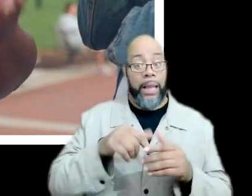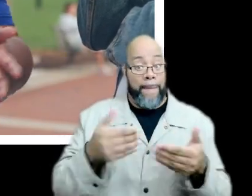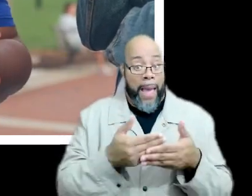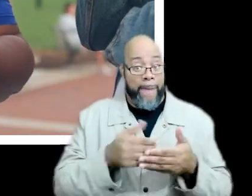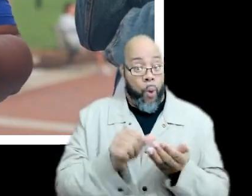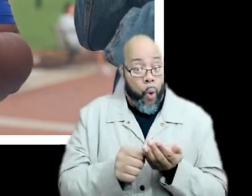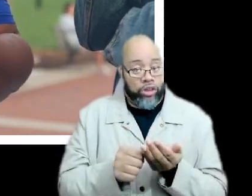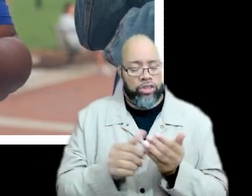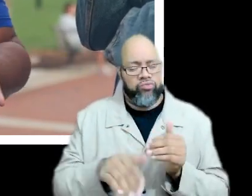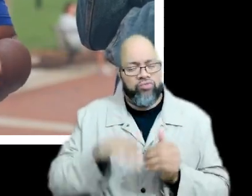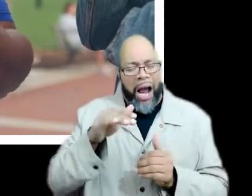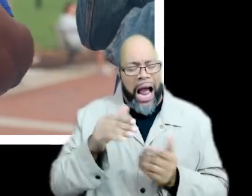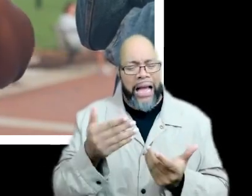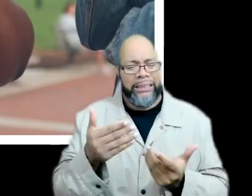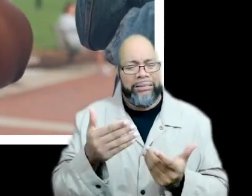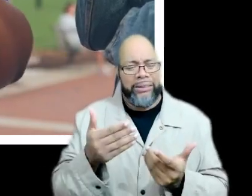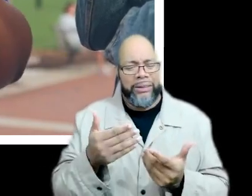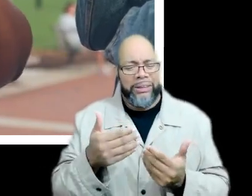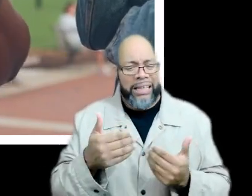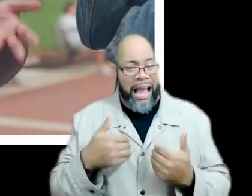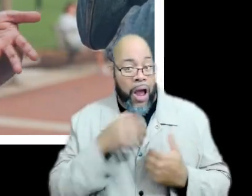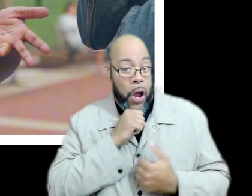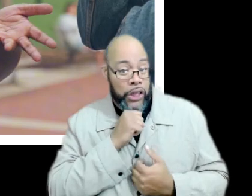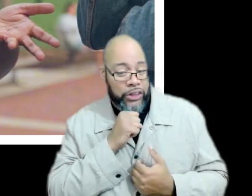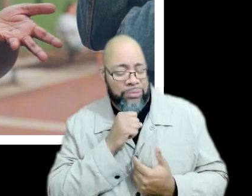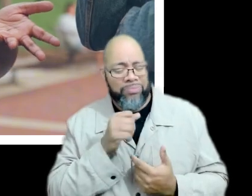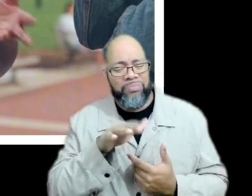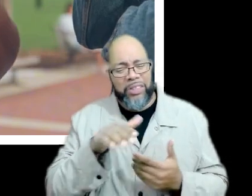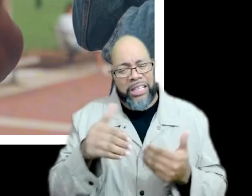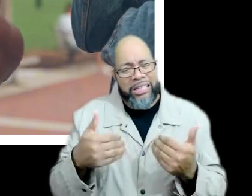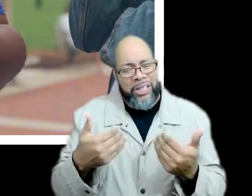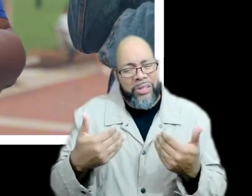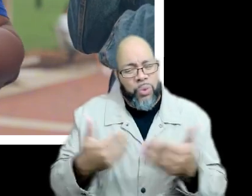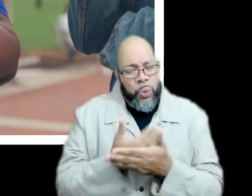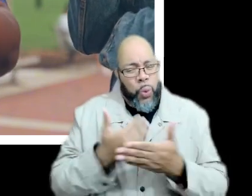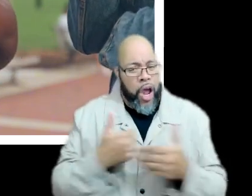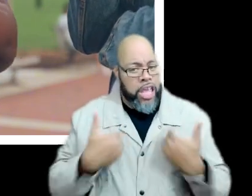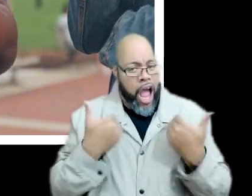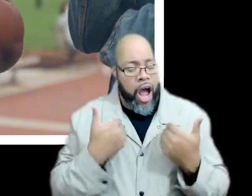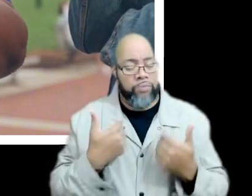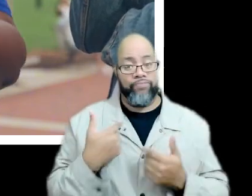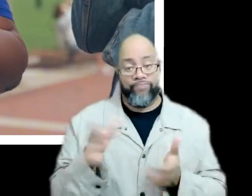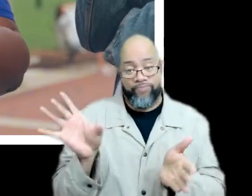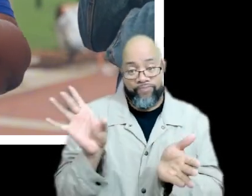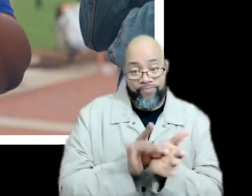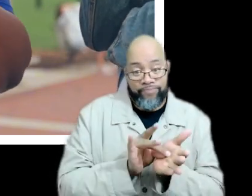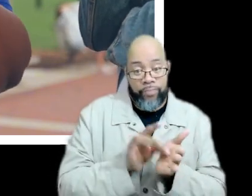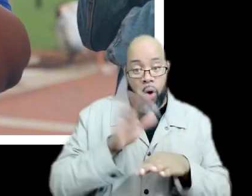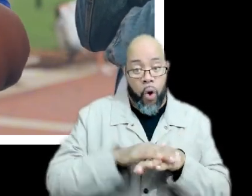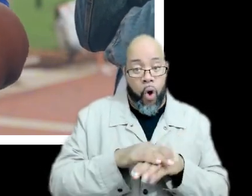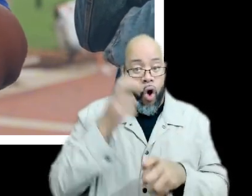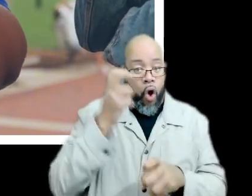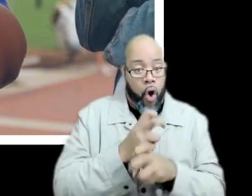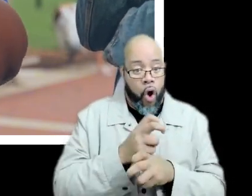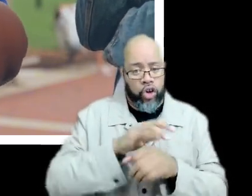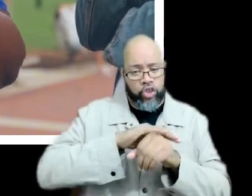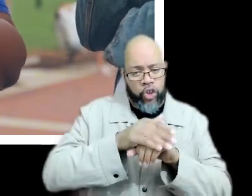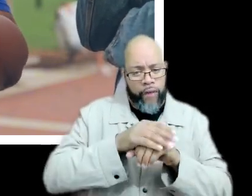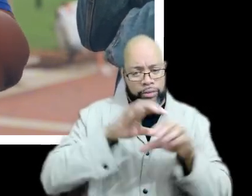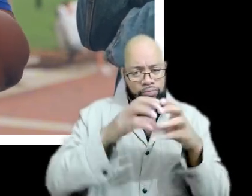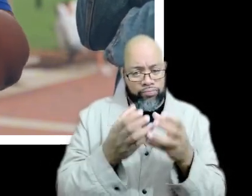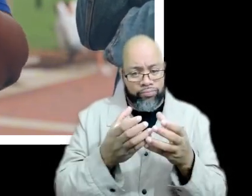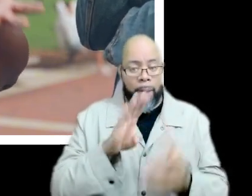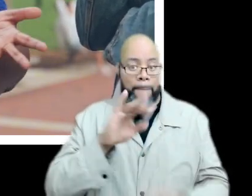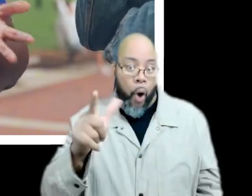the baby oysters get to a certain age, around that spat life cycle, we take them, we put them onto a hard